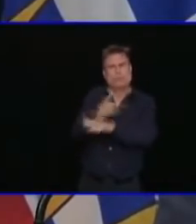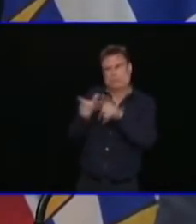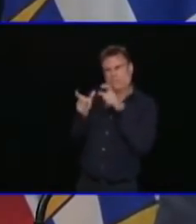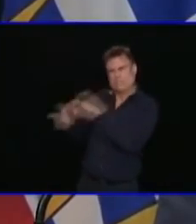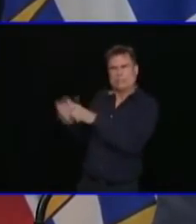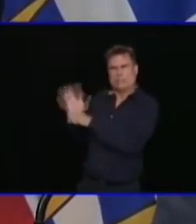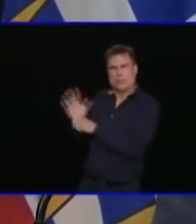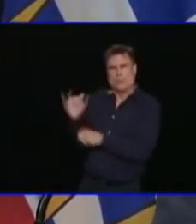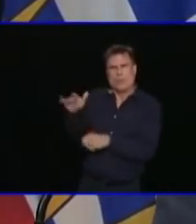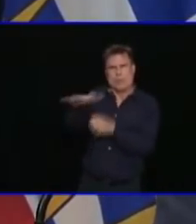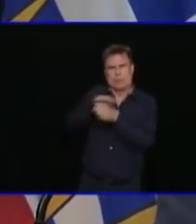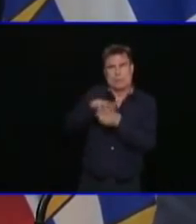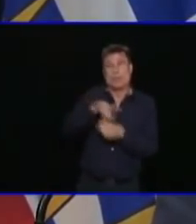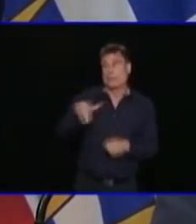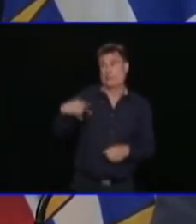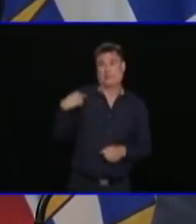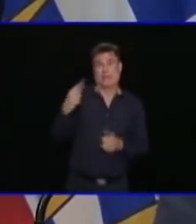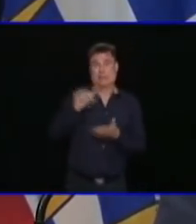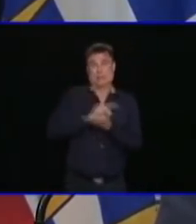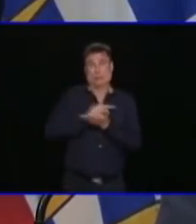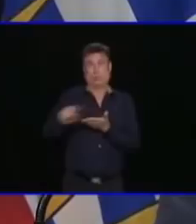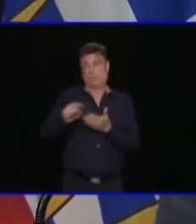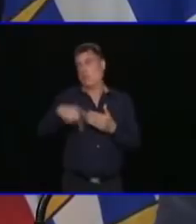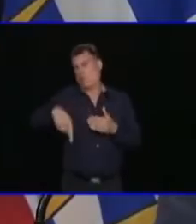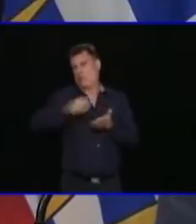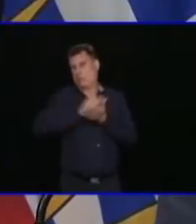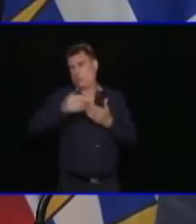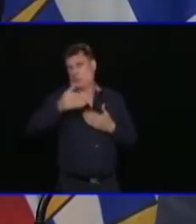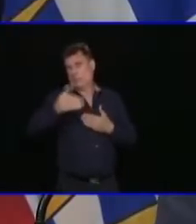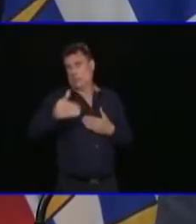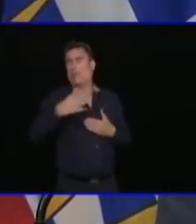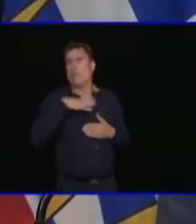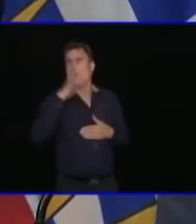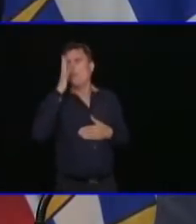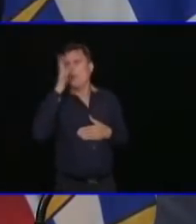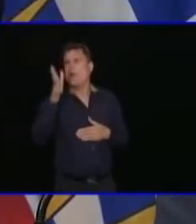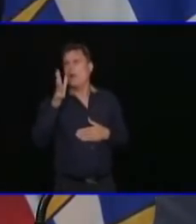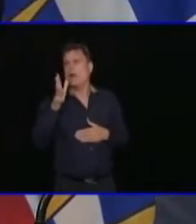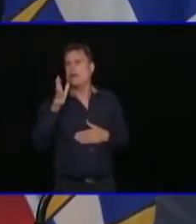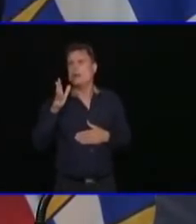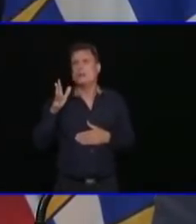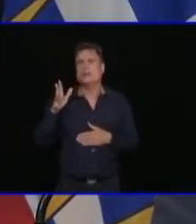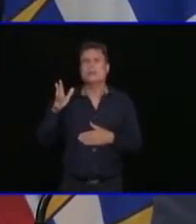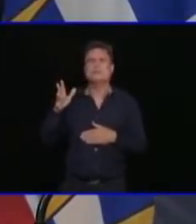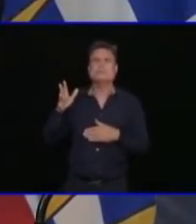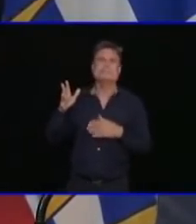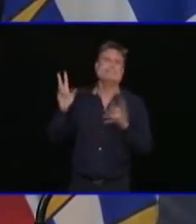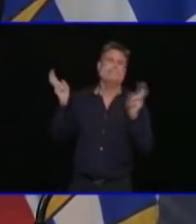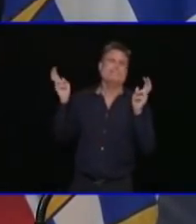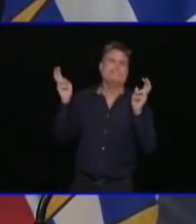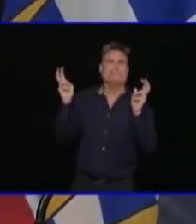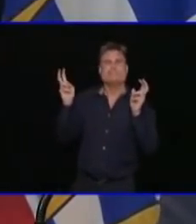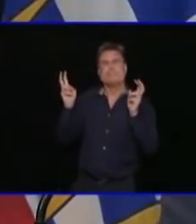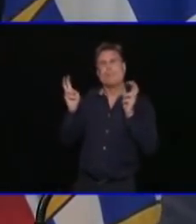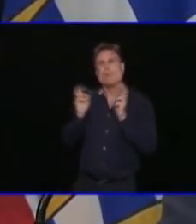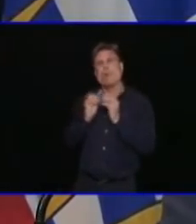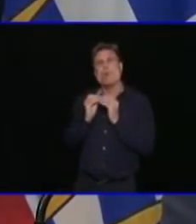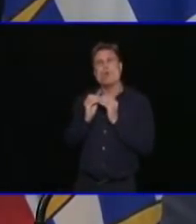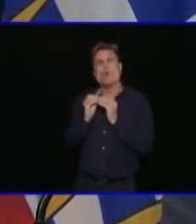of looking at it for the last week with industry, with some enhanced restrictions around how